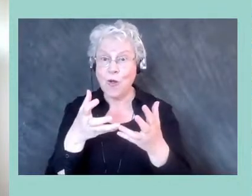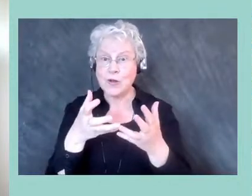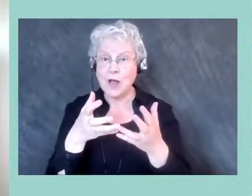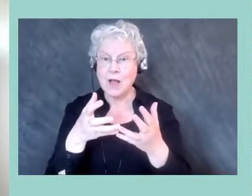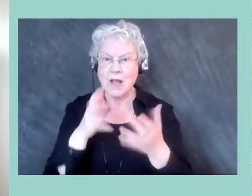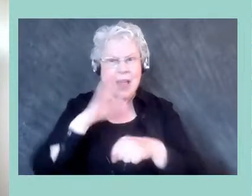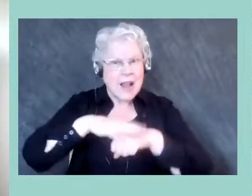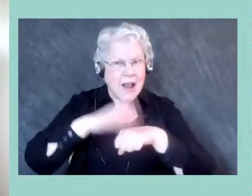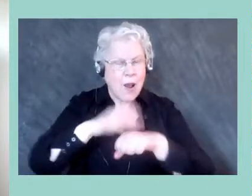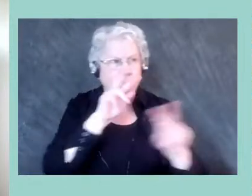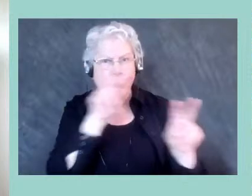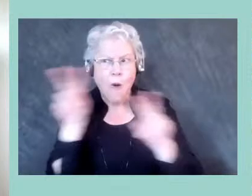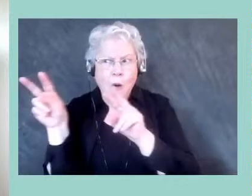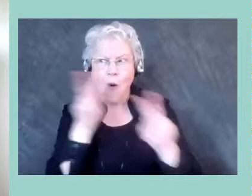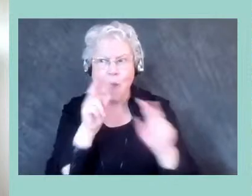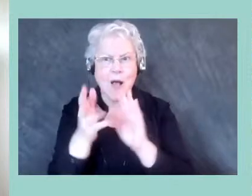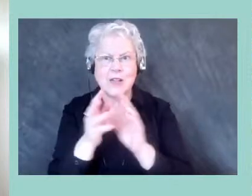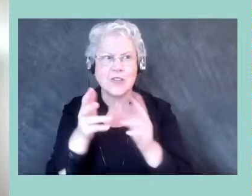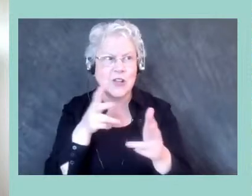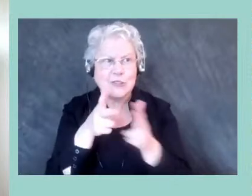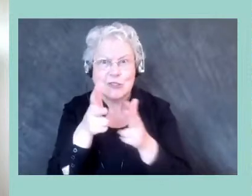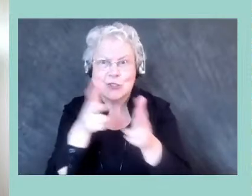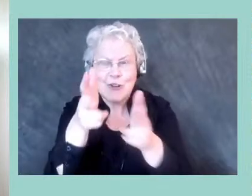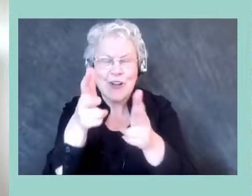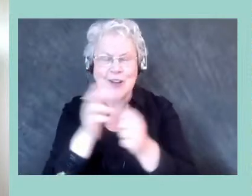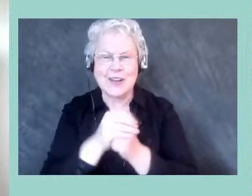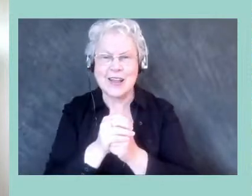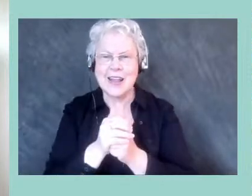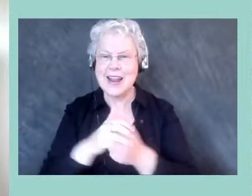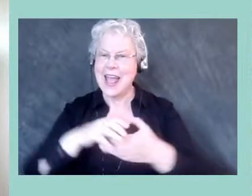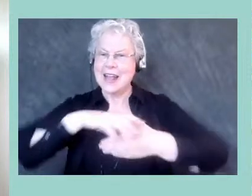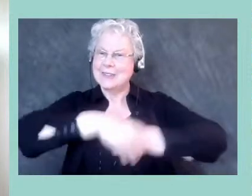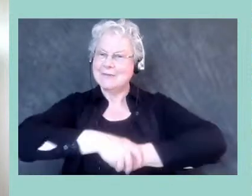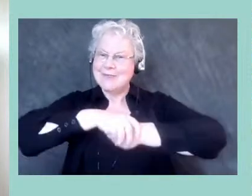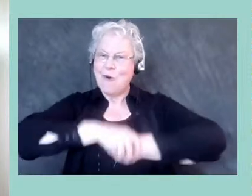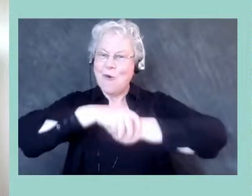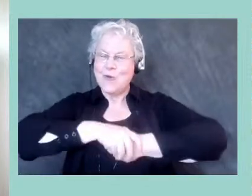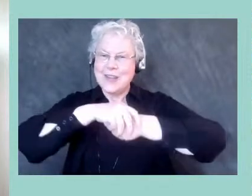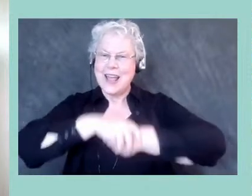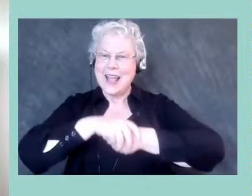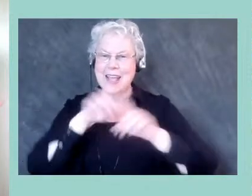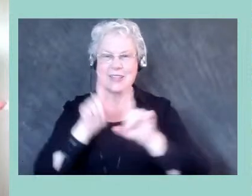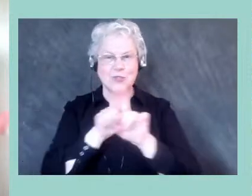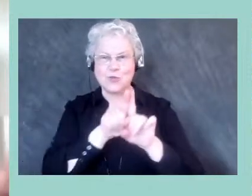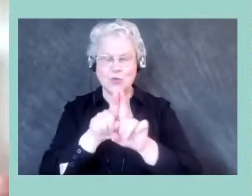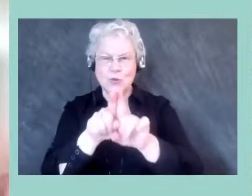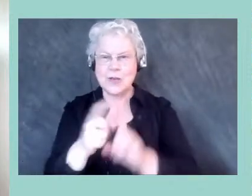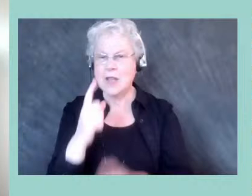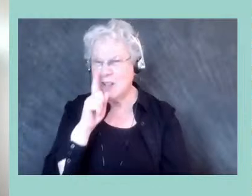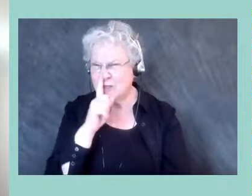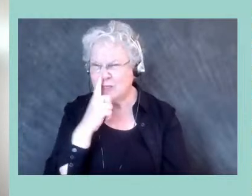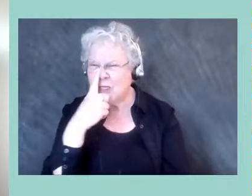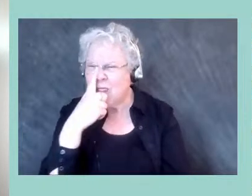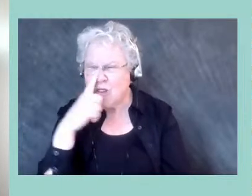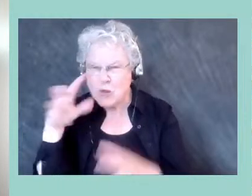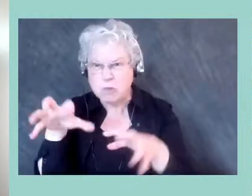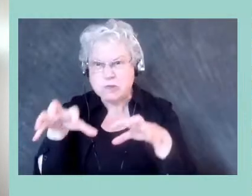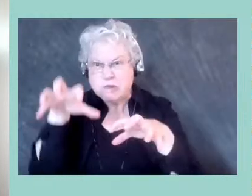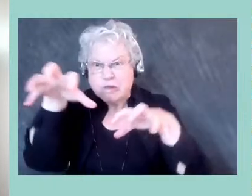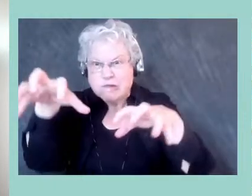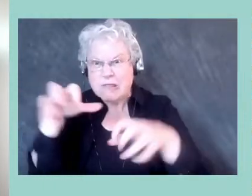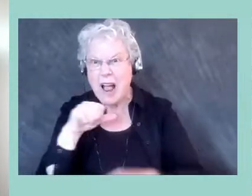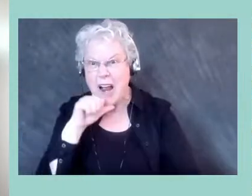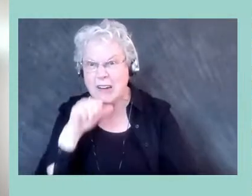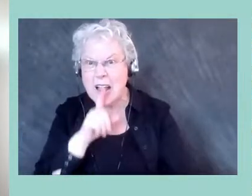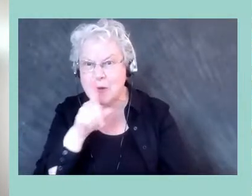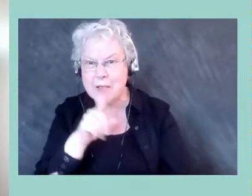for traffic, hold hands and stick together. Nose monsters aren't real. Okay, I made